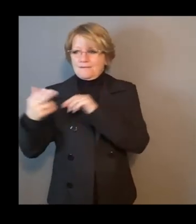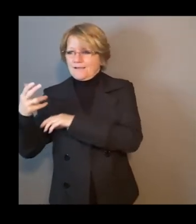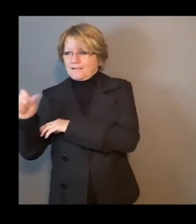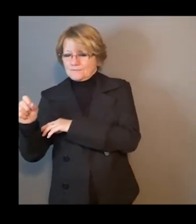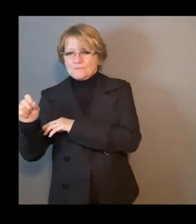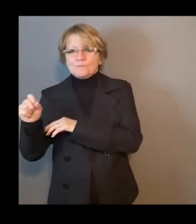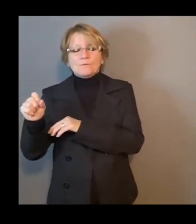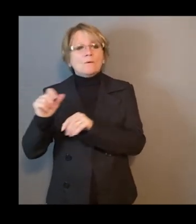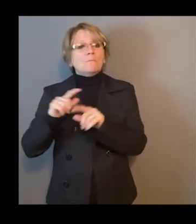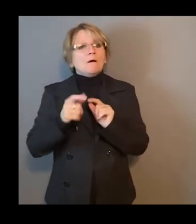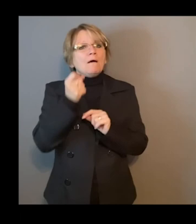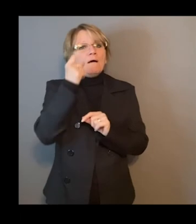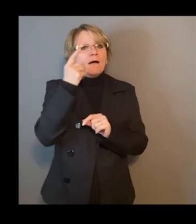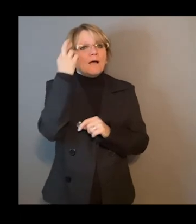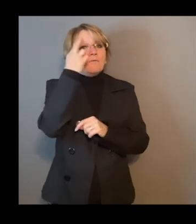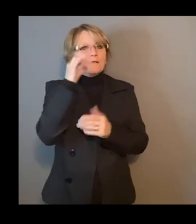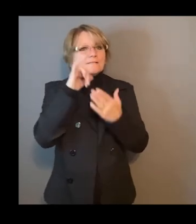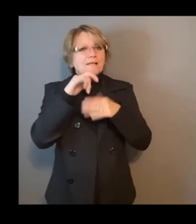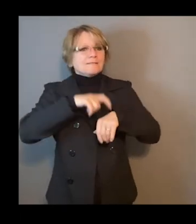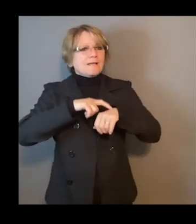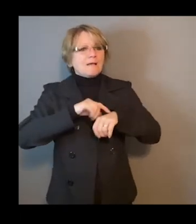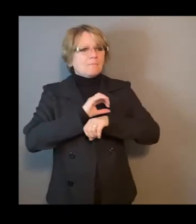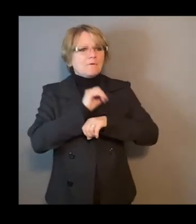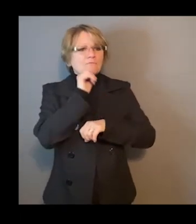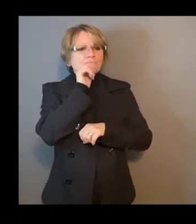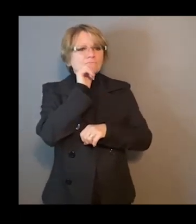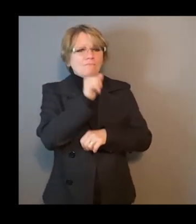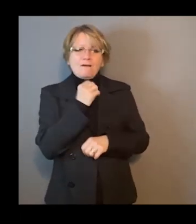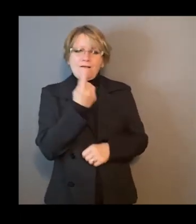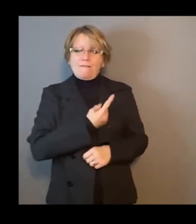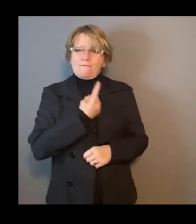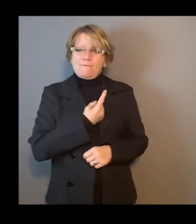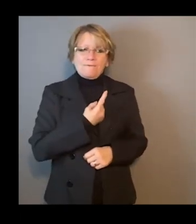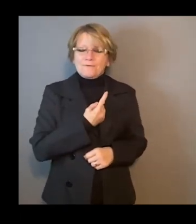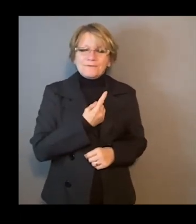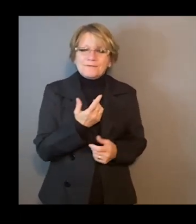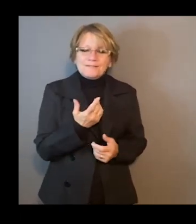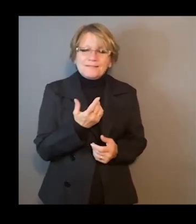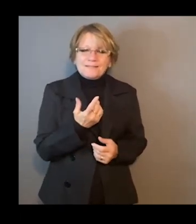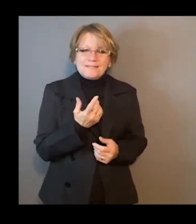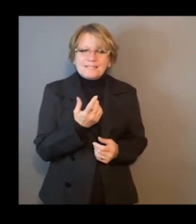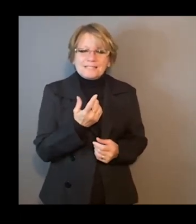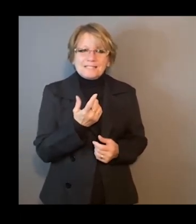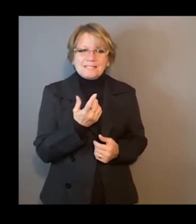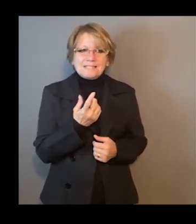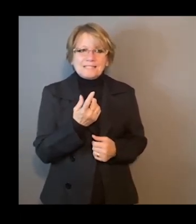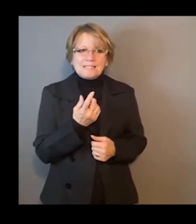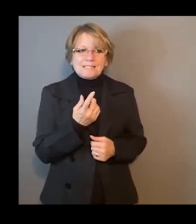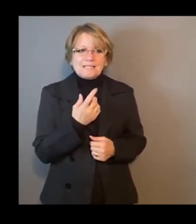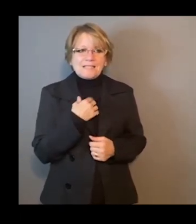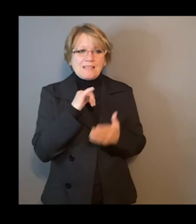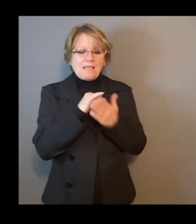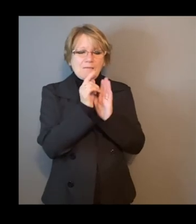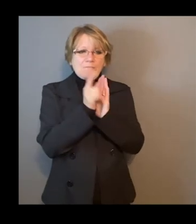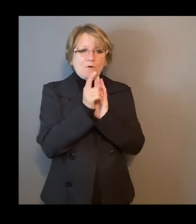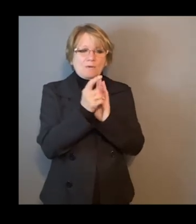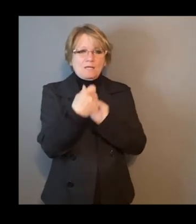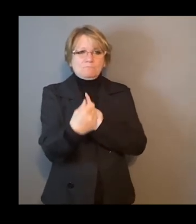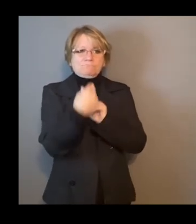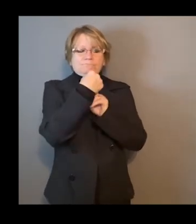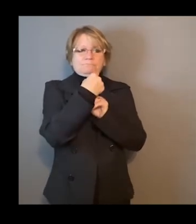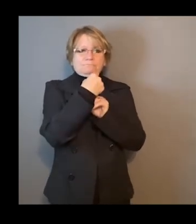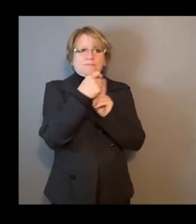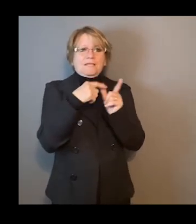I realized that I wasn't alone as far as like dealing with stuff like that, because it's not even like that effect lasted that long from